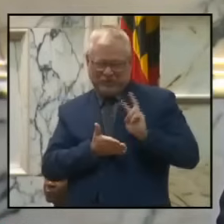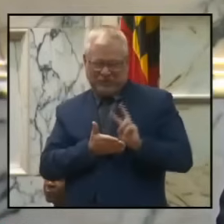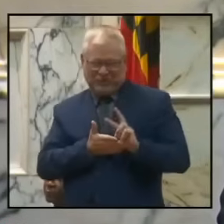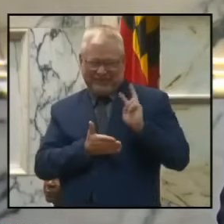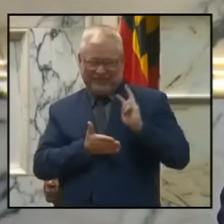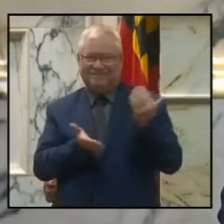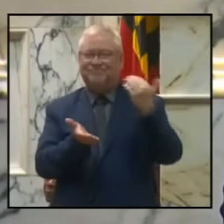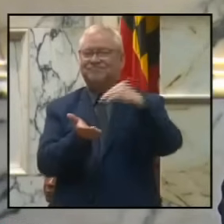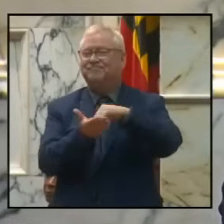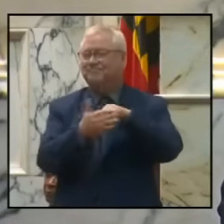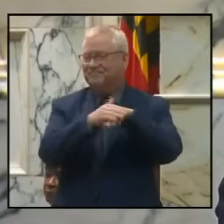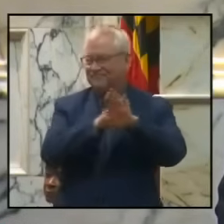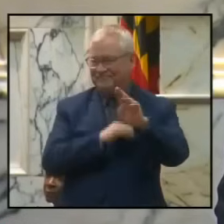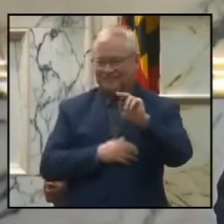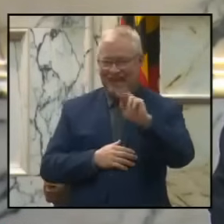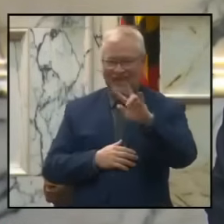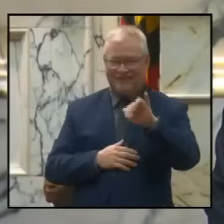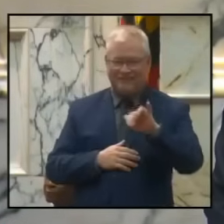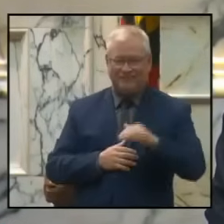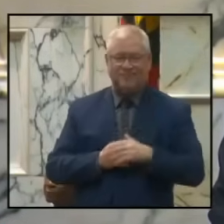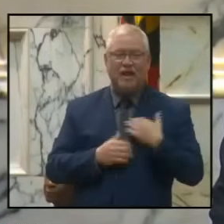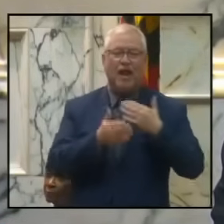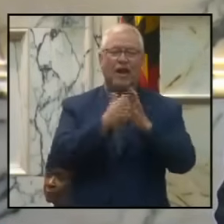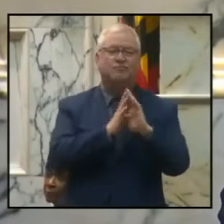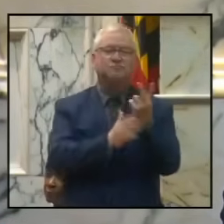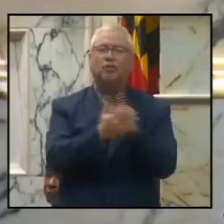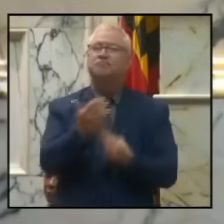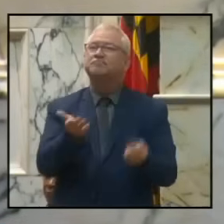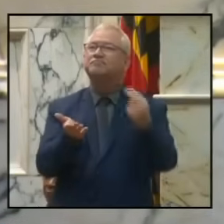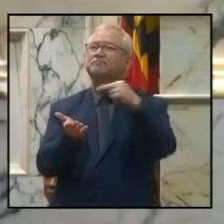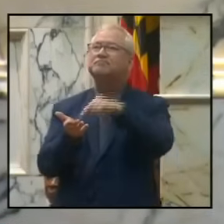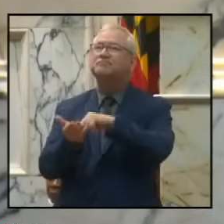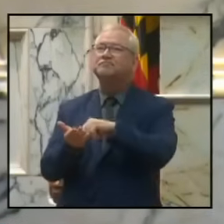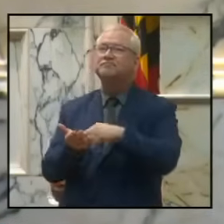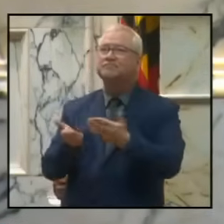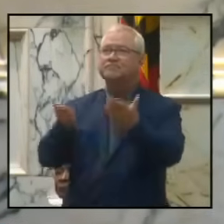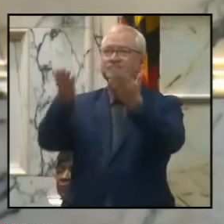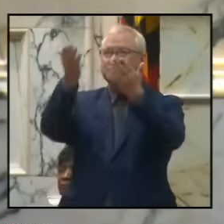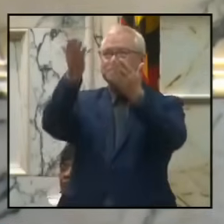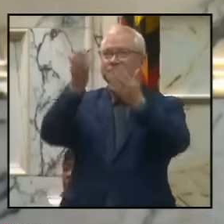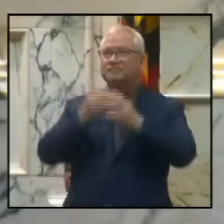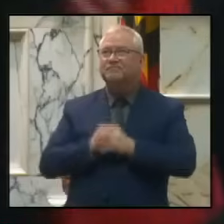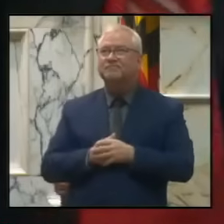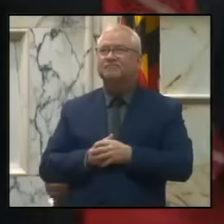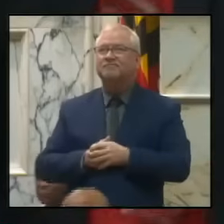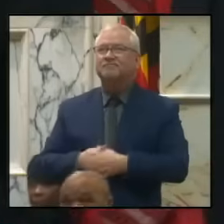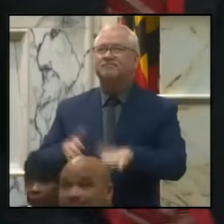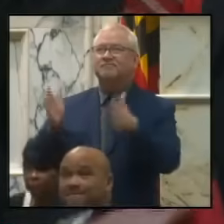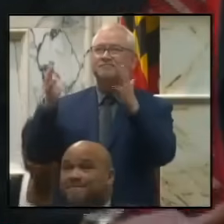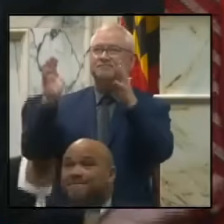And I'd ask for both Christy and her husband, would you both please stand so we can recognize you and thank you for your continued service.